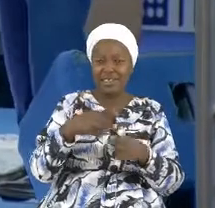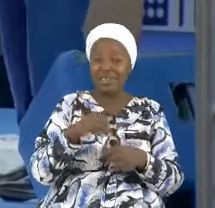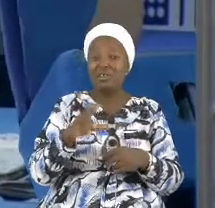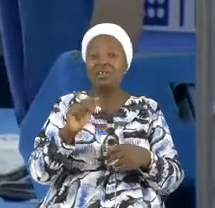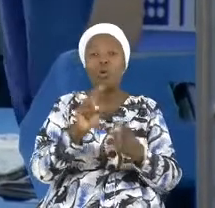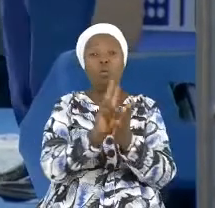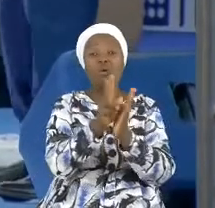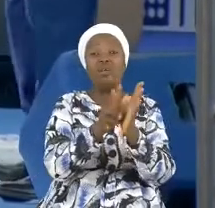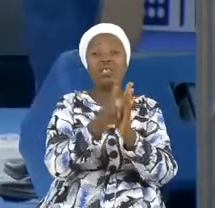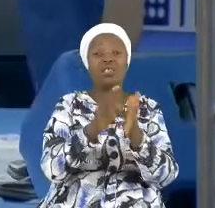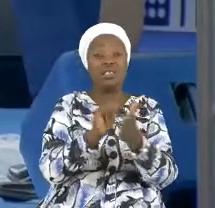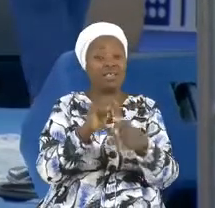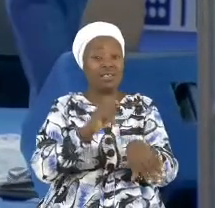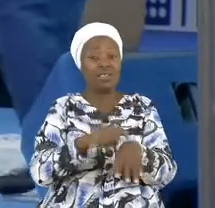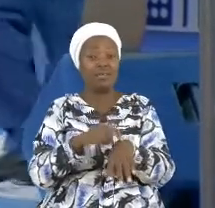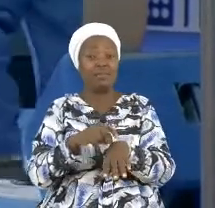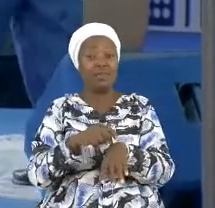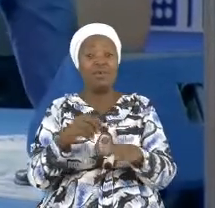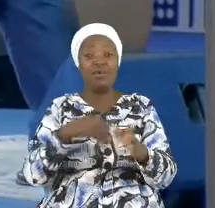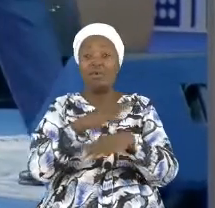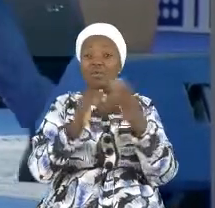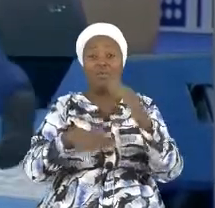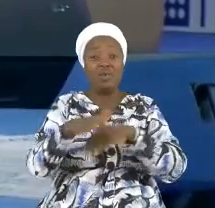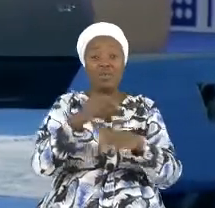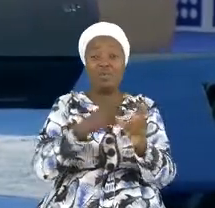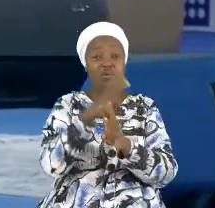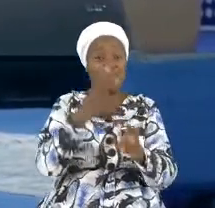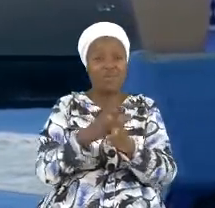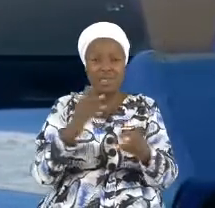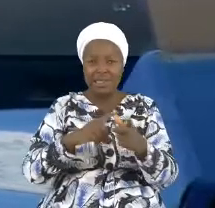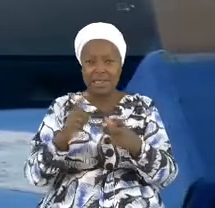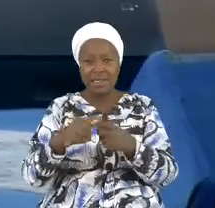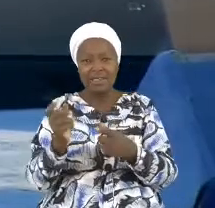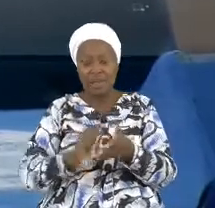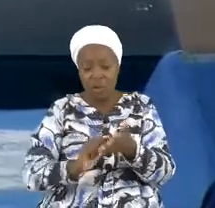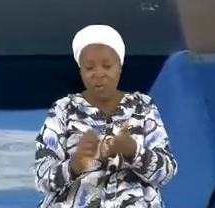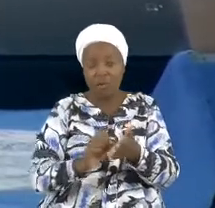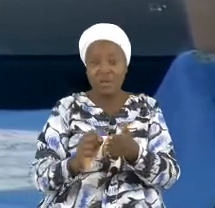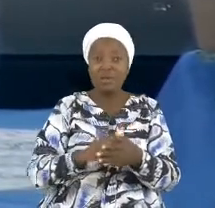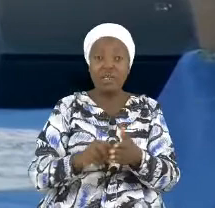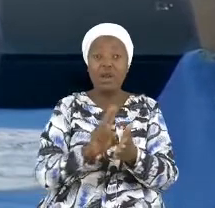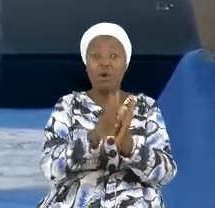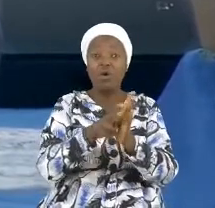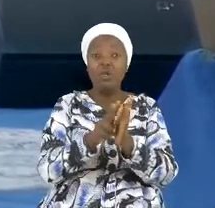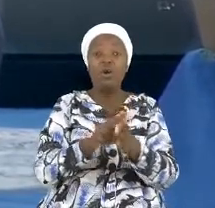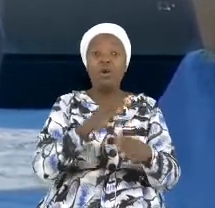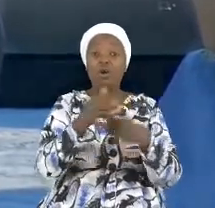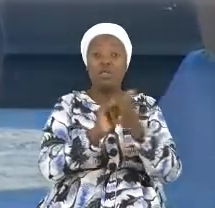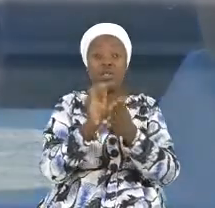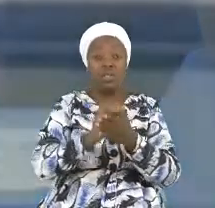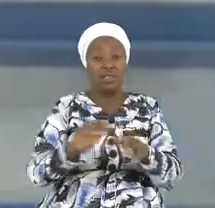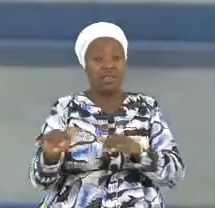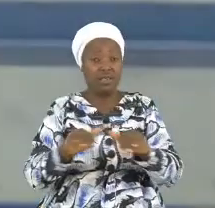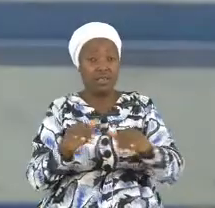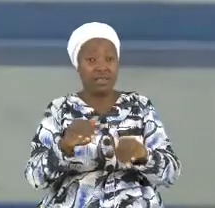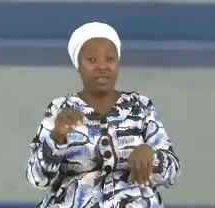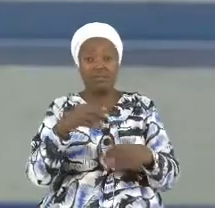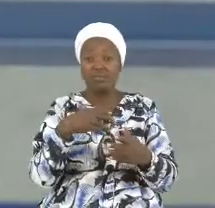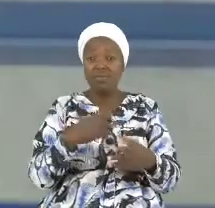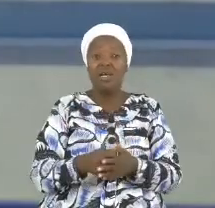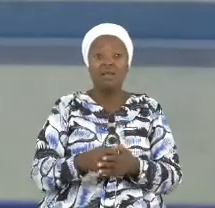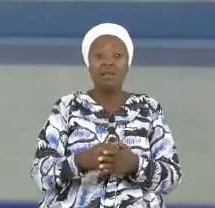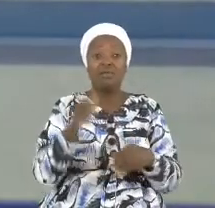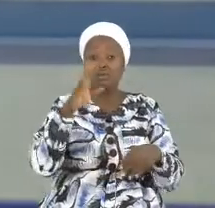all over the world. We recorded whatever we did, like on Monday night. And in the night,